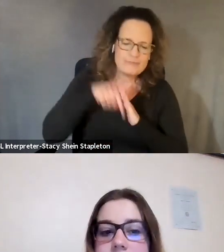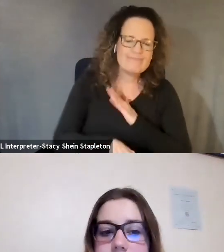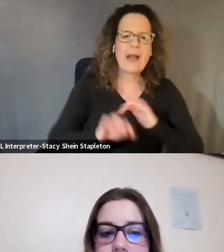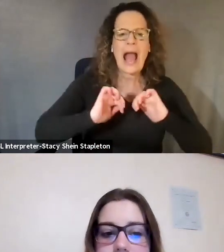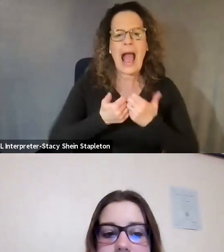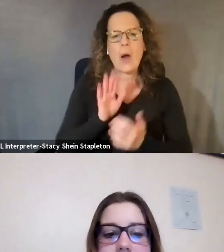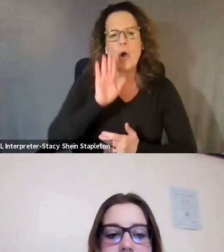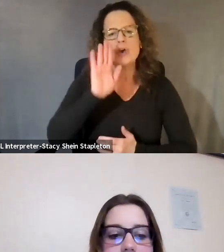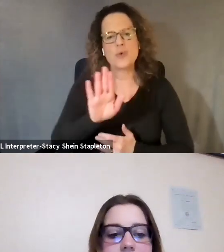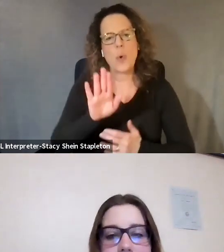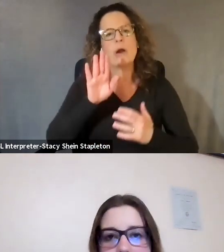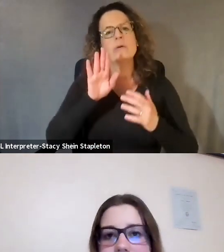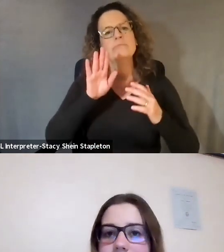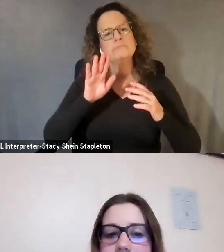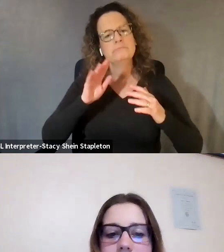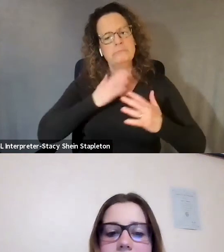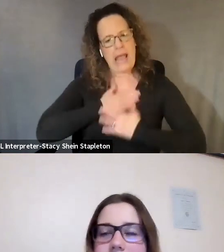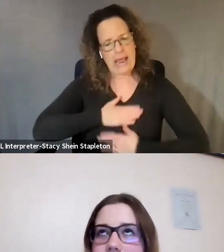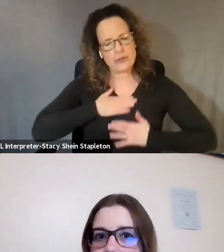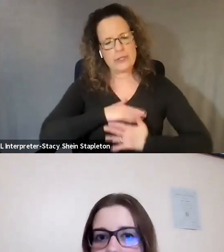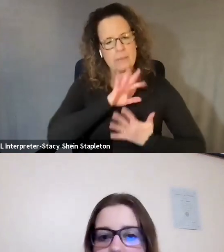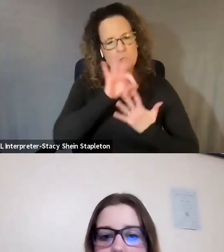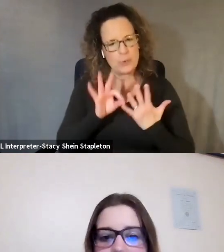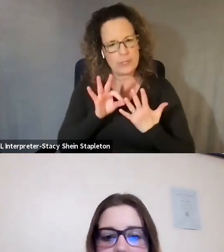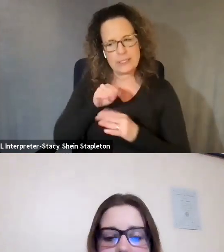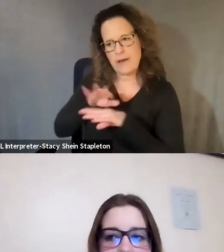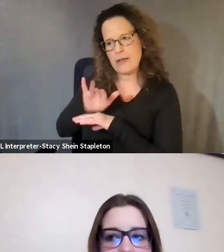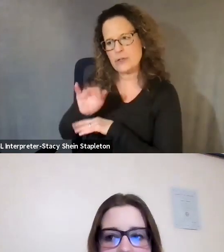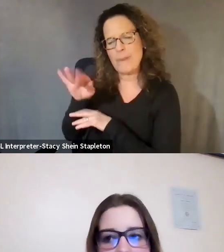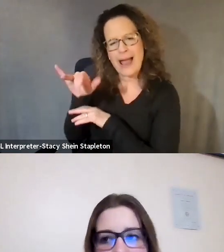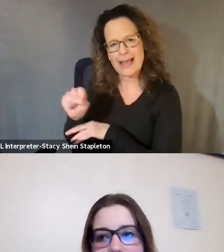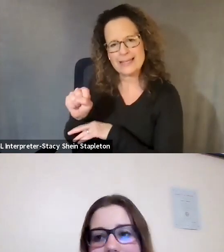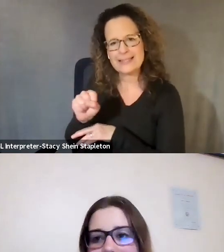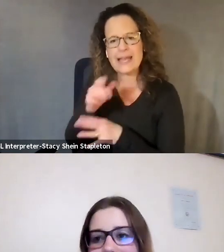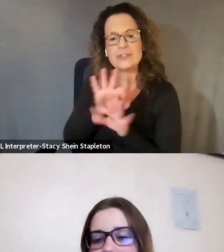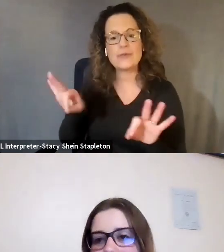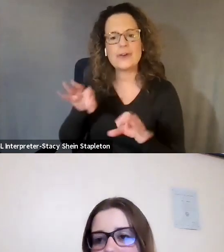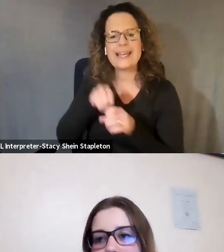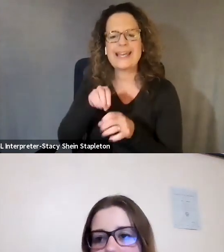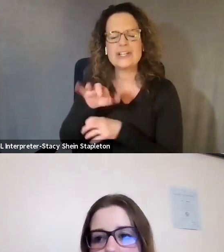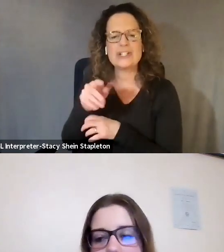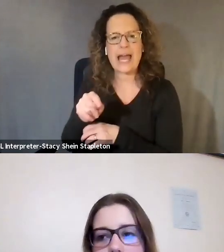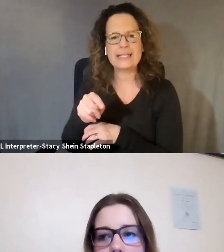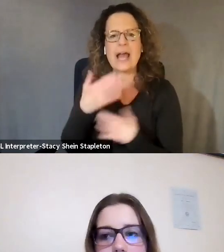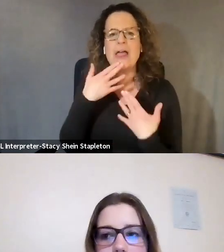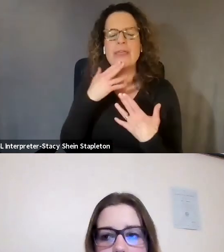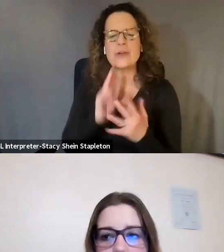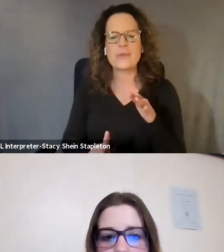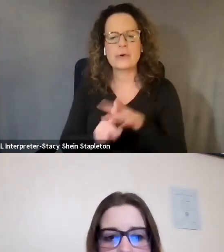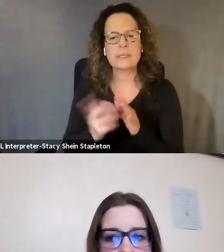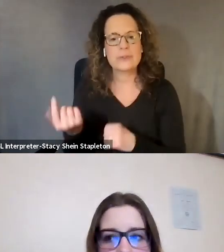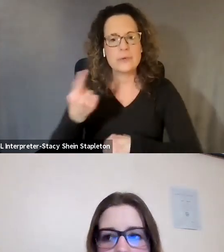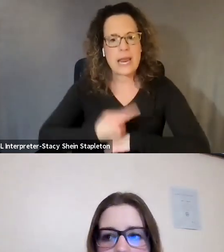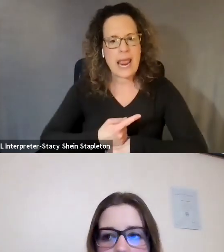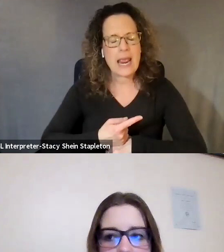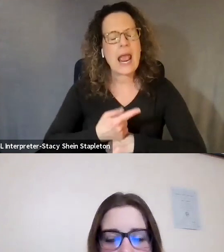their entertainment choices affect bias. And the program is completely free registration in the chat. Thank you all so much for coming. And we hope